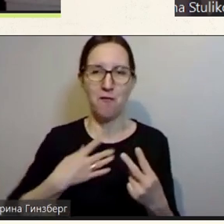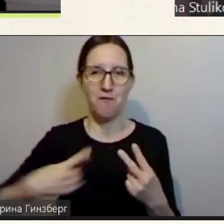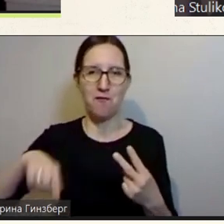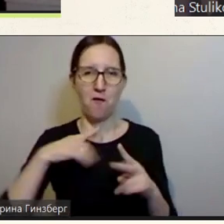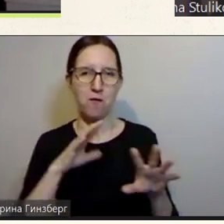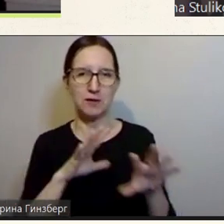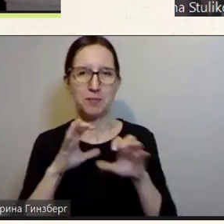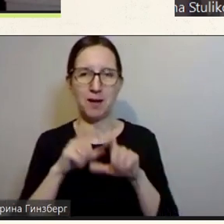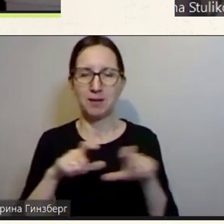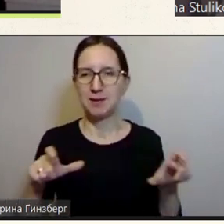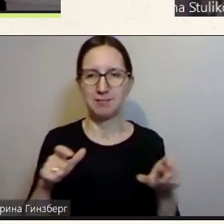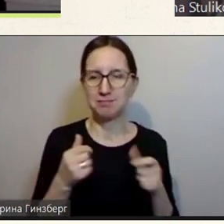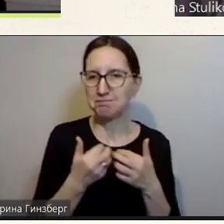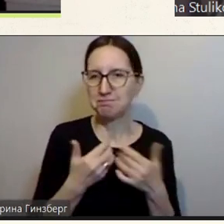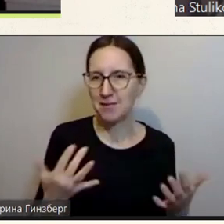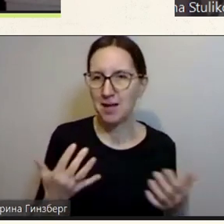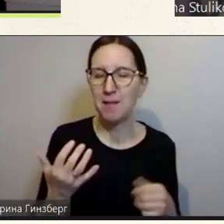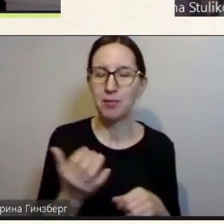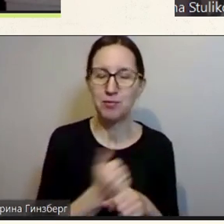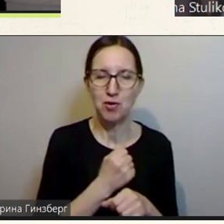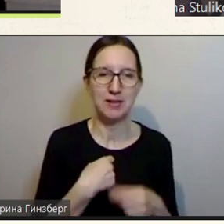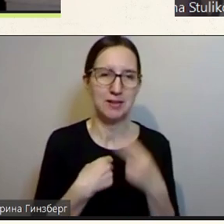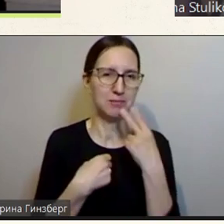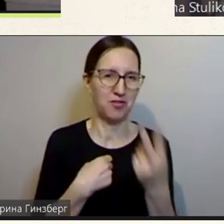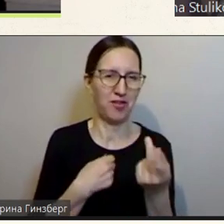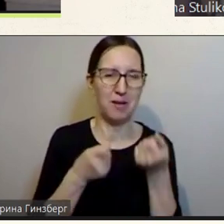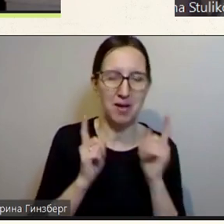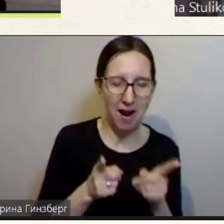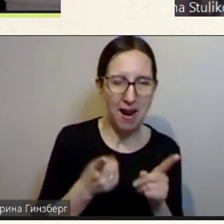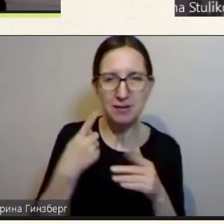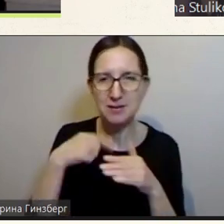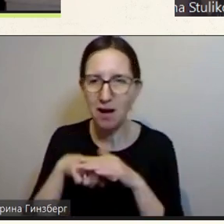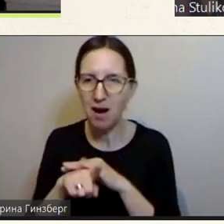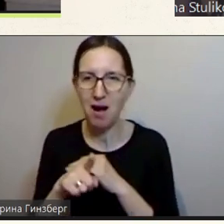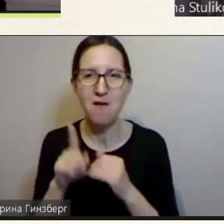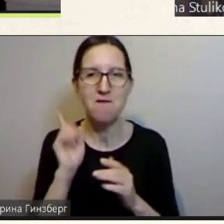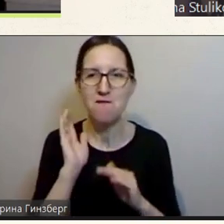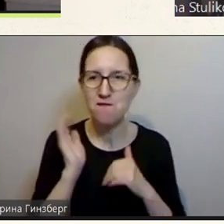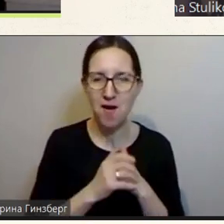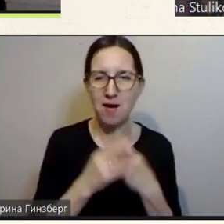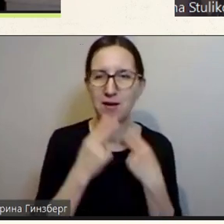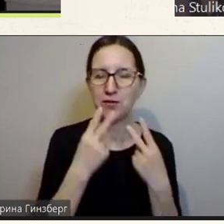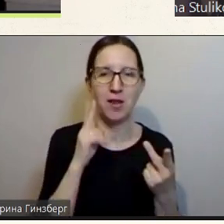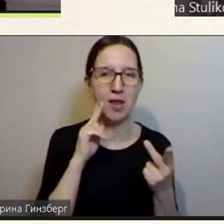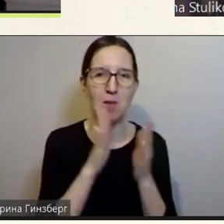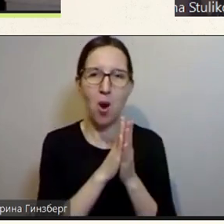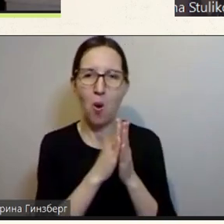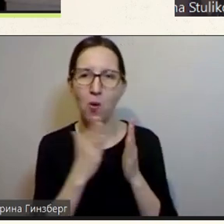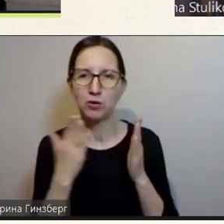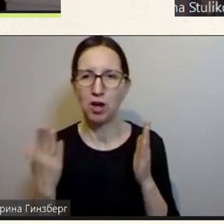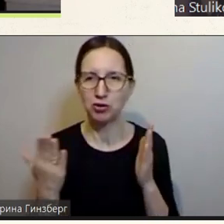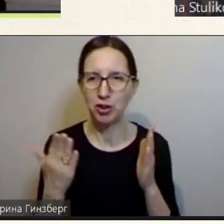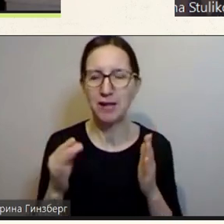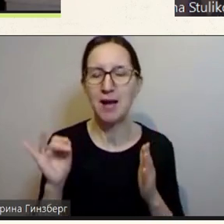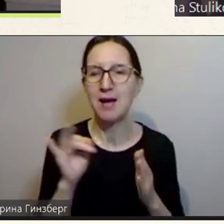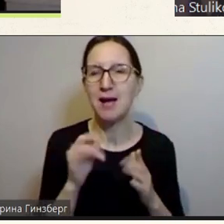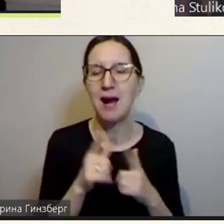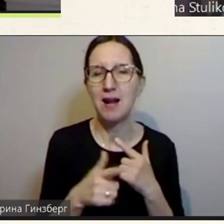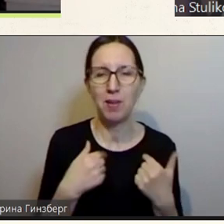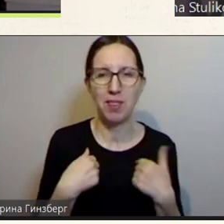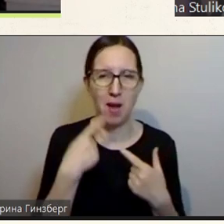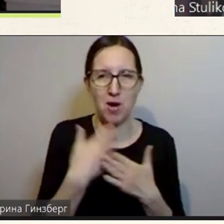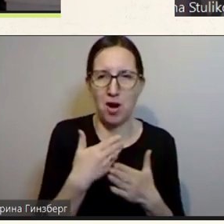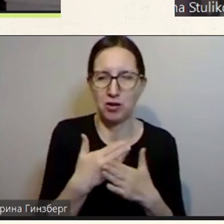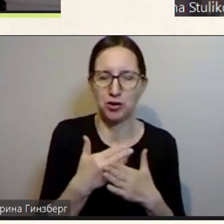perception. Because in a lot of the works that we believe that we see a reality, but we see only a